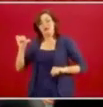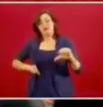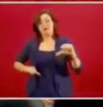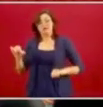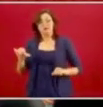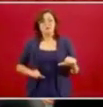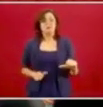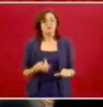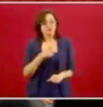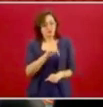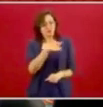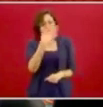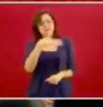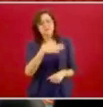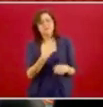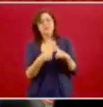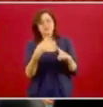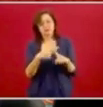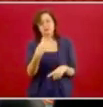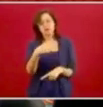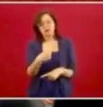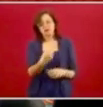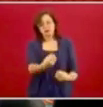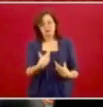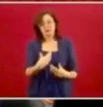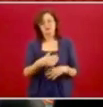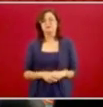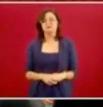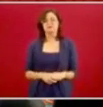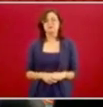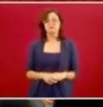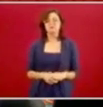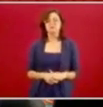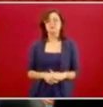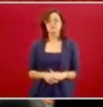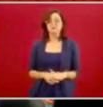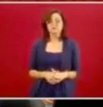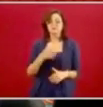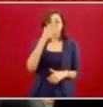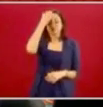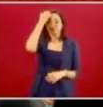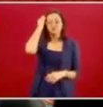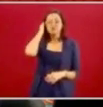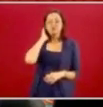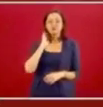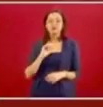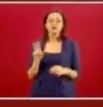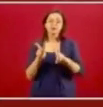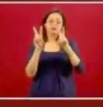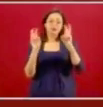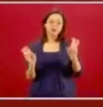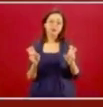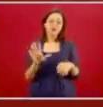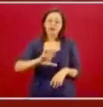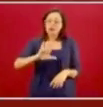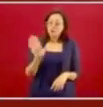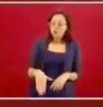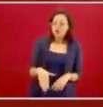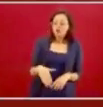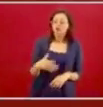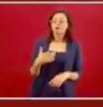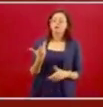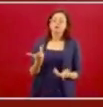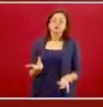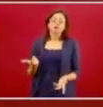have to have more specific information regarding his activities. And the question about the